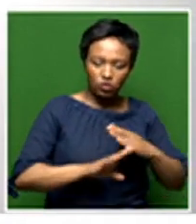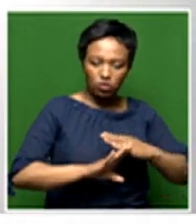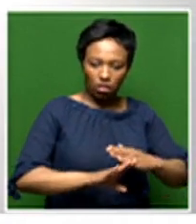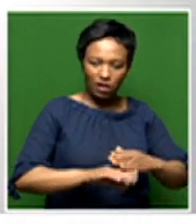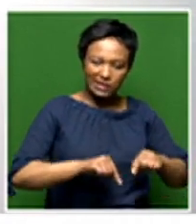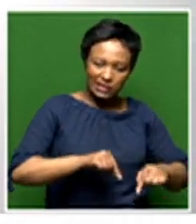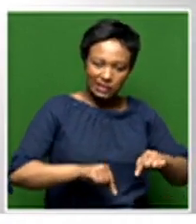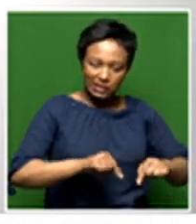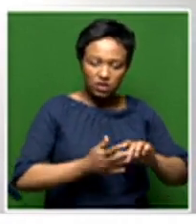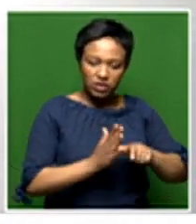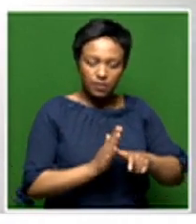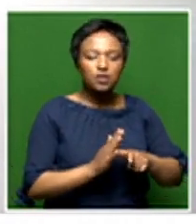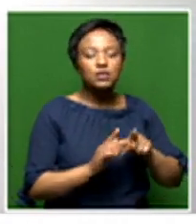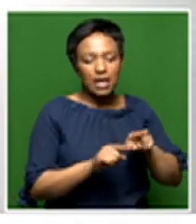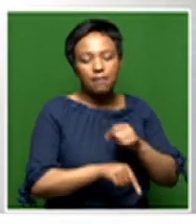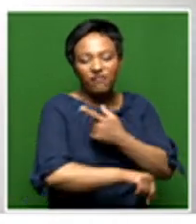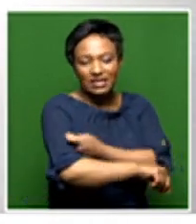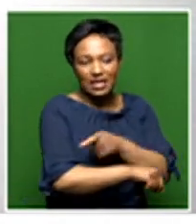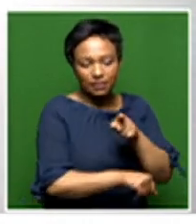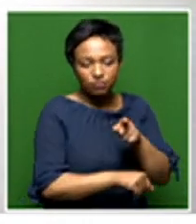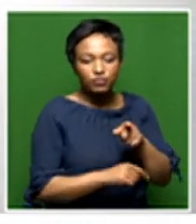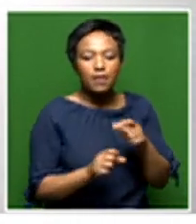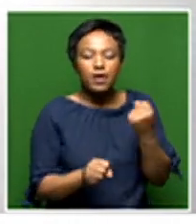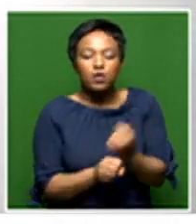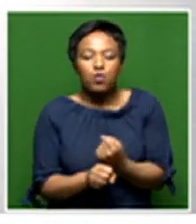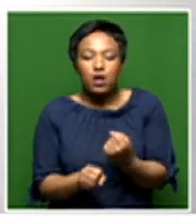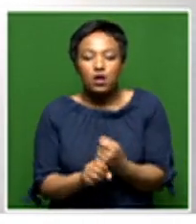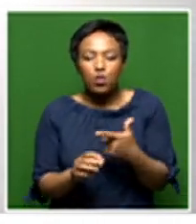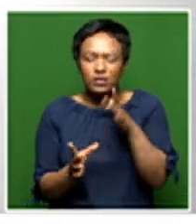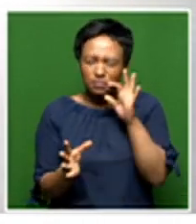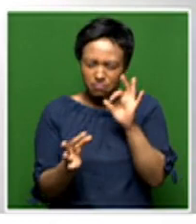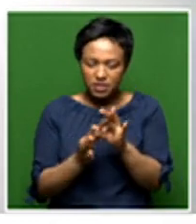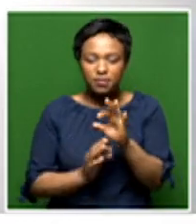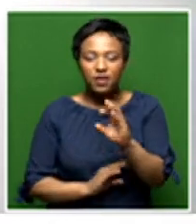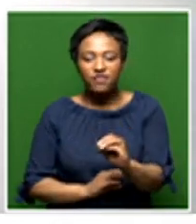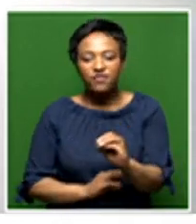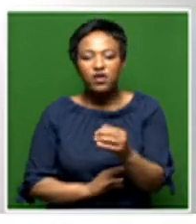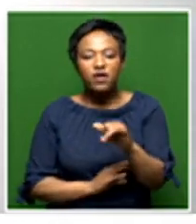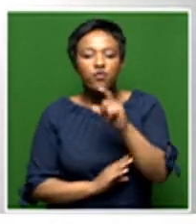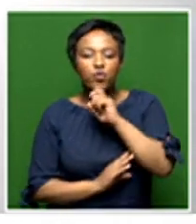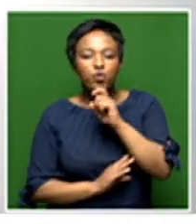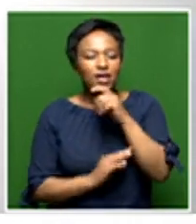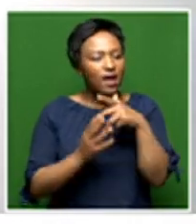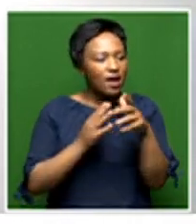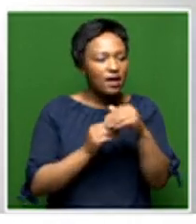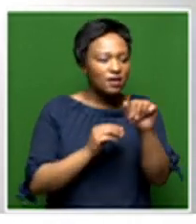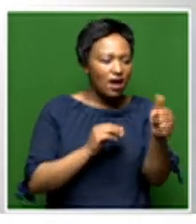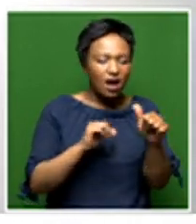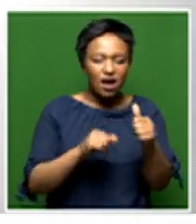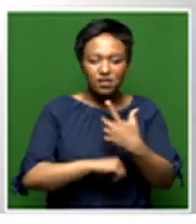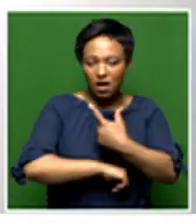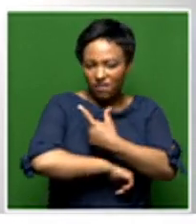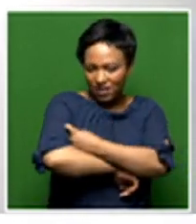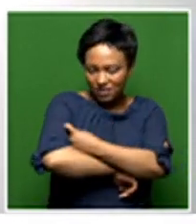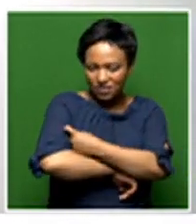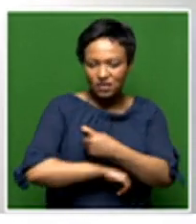Unfortunately, the way the immune response works, it is specific. And if you use any other vaccine,